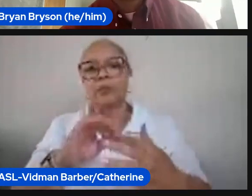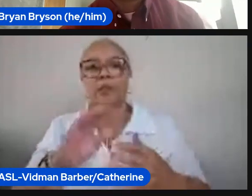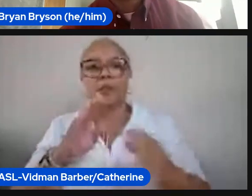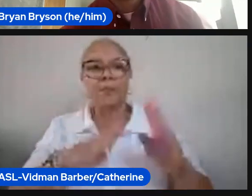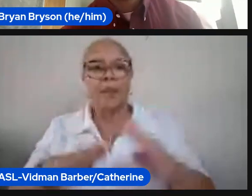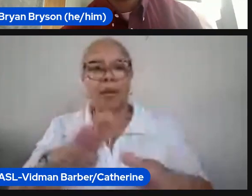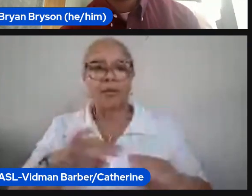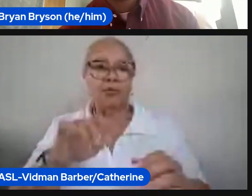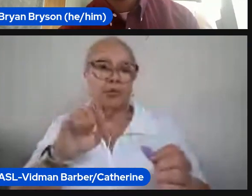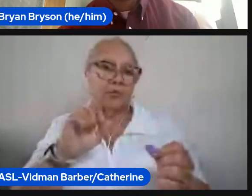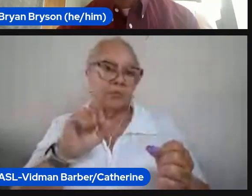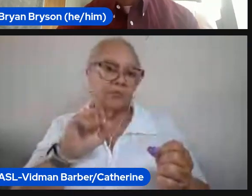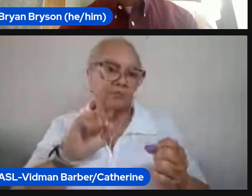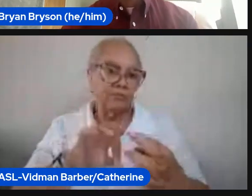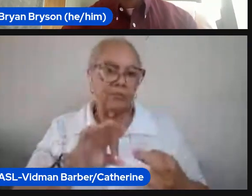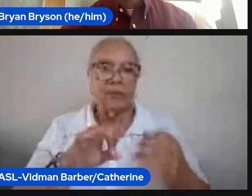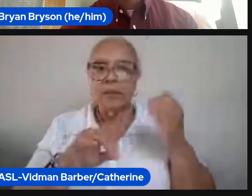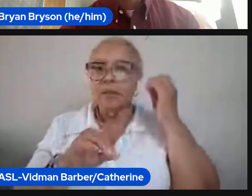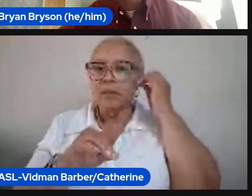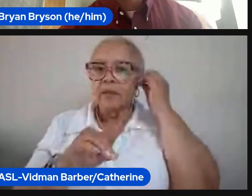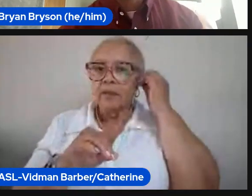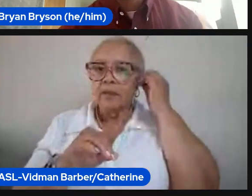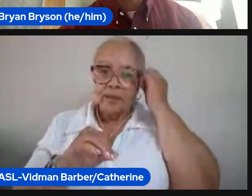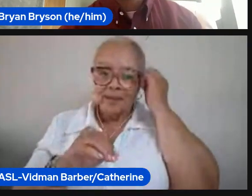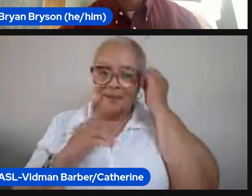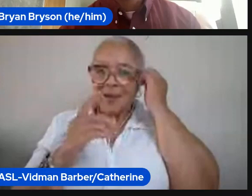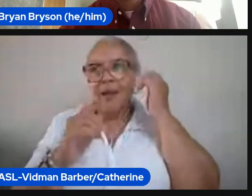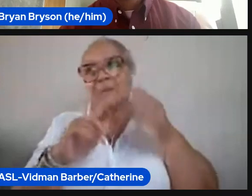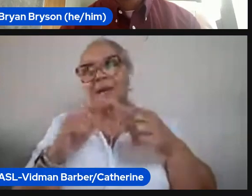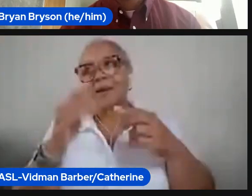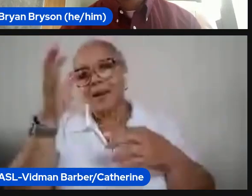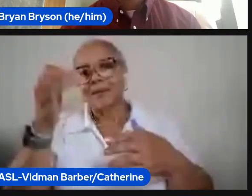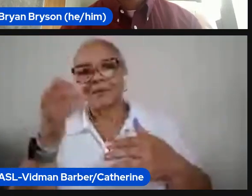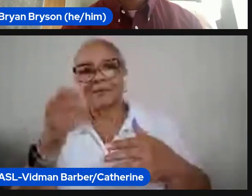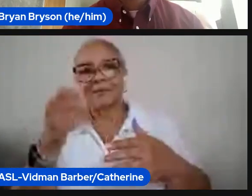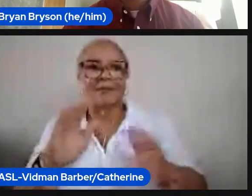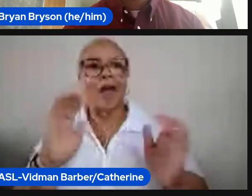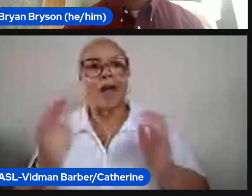By contrast, everybody's like deep learning.